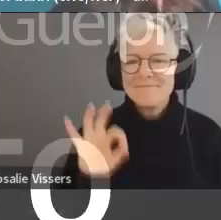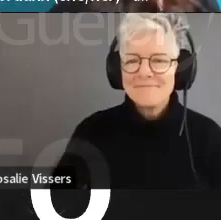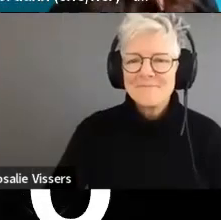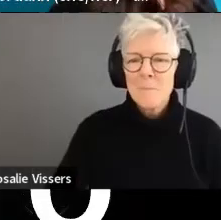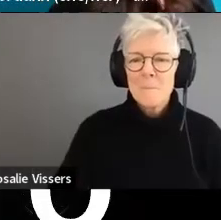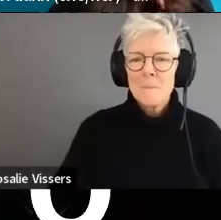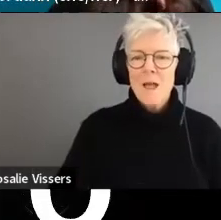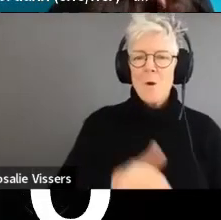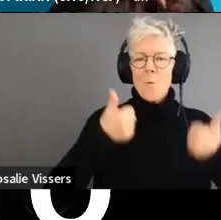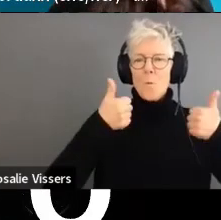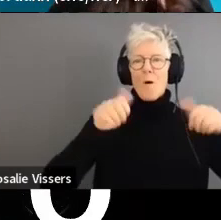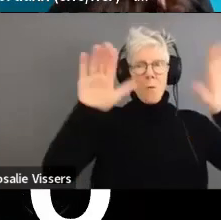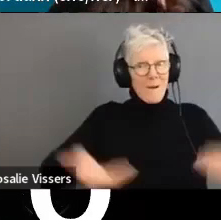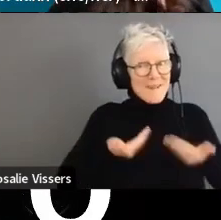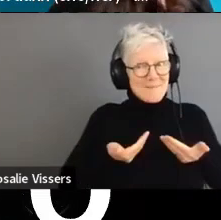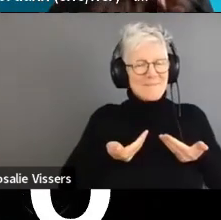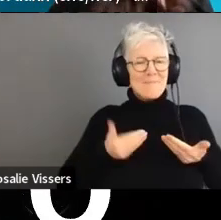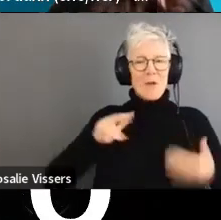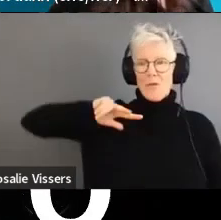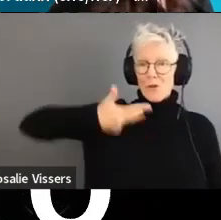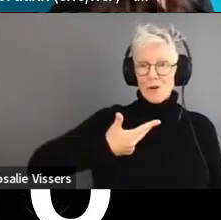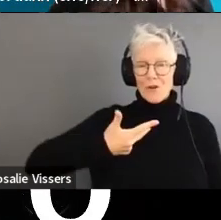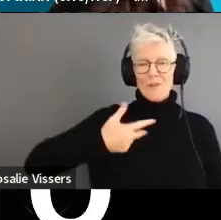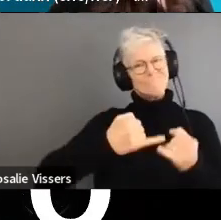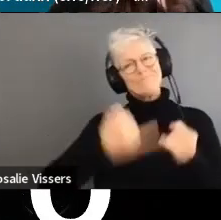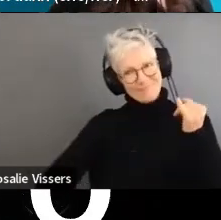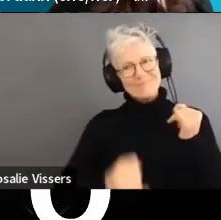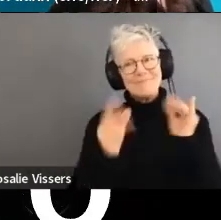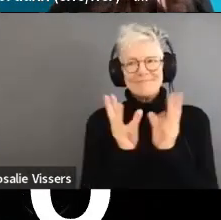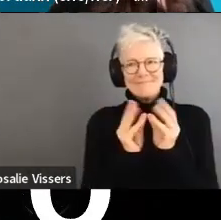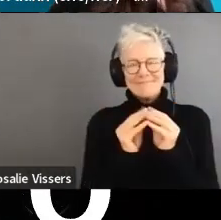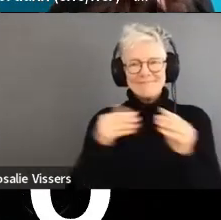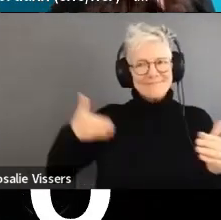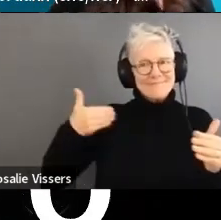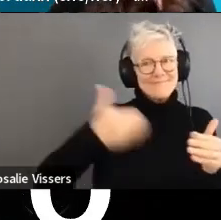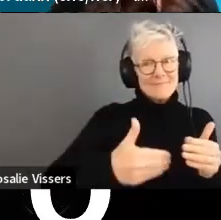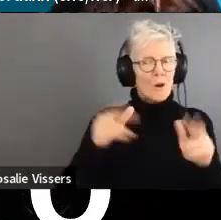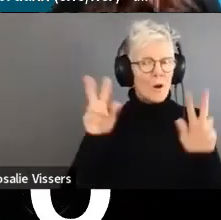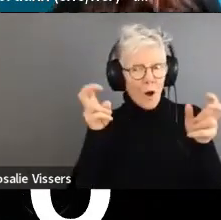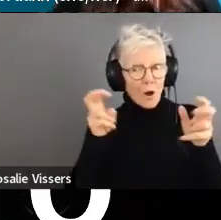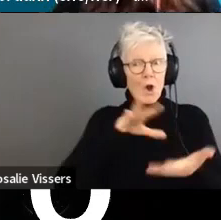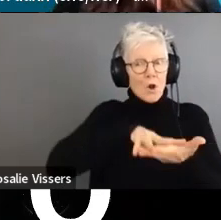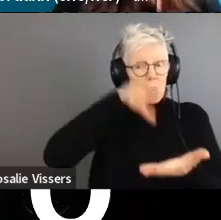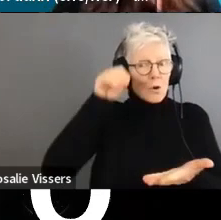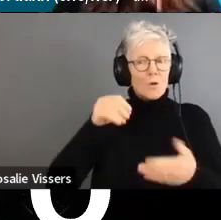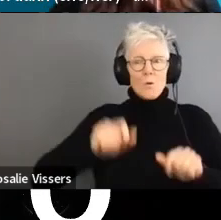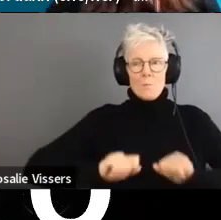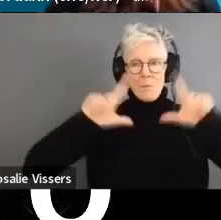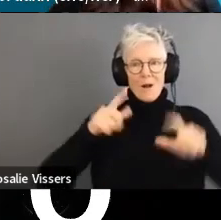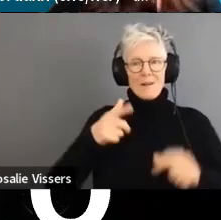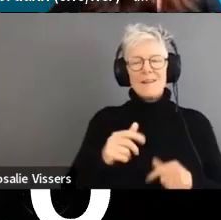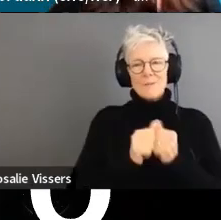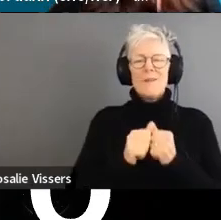Welcome, everyone. Welcome to the third and final session in our series called Learn to Podcast with Dr. Vibe. My name is